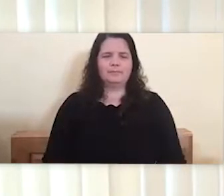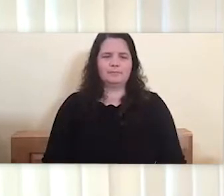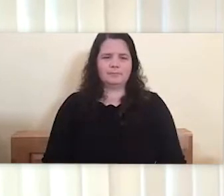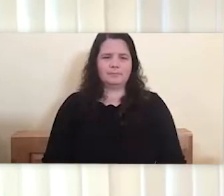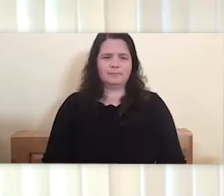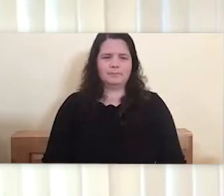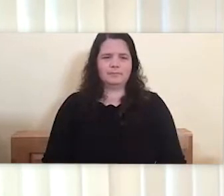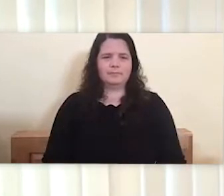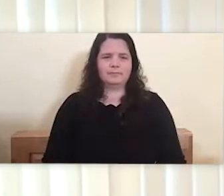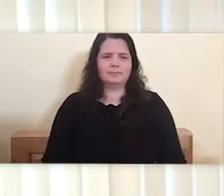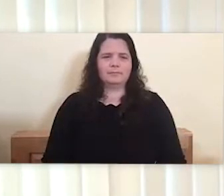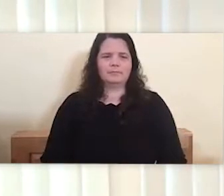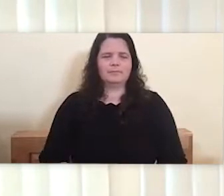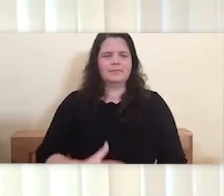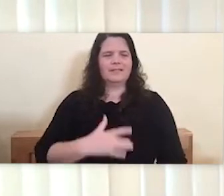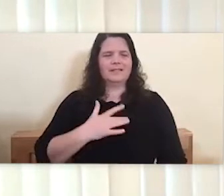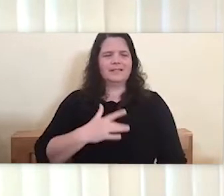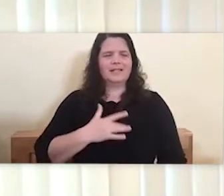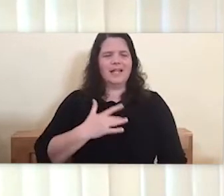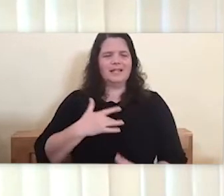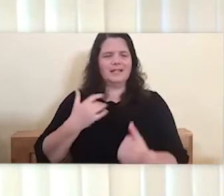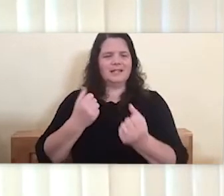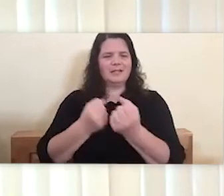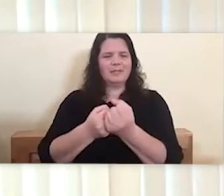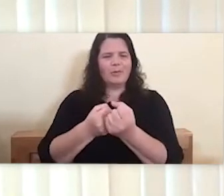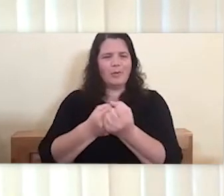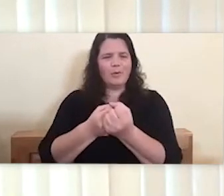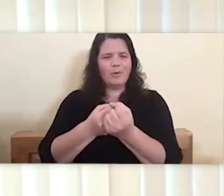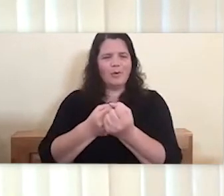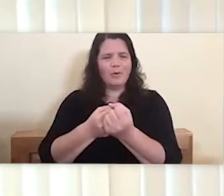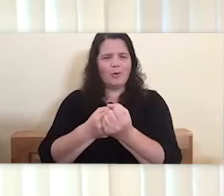Sensing the supports beneath your body,